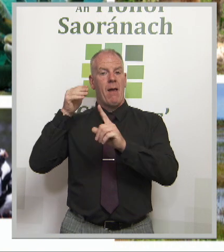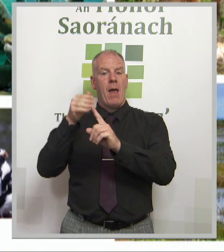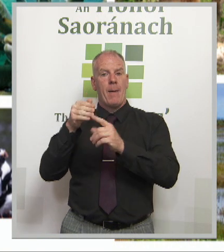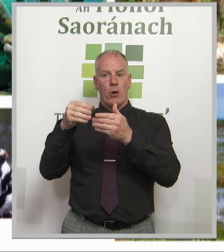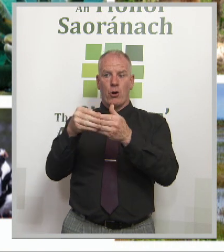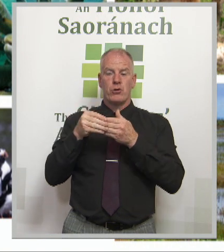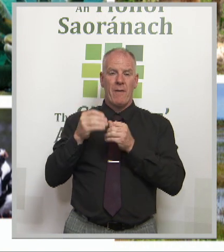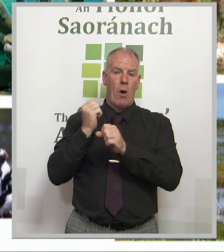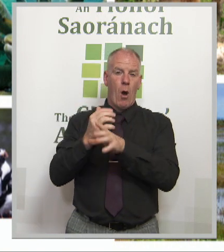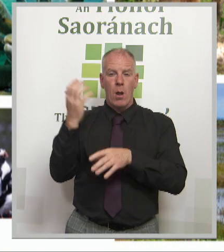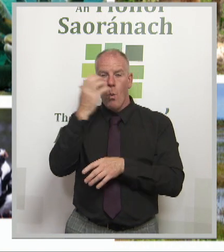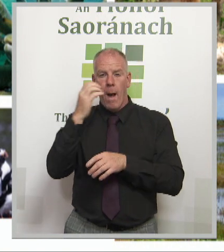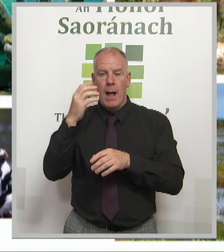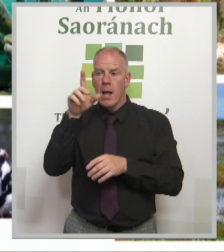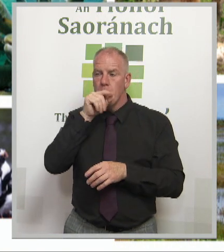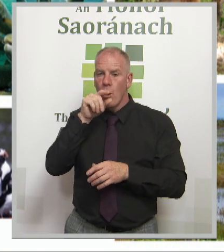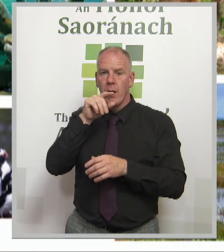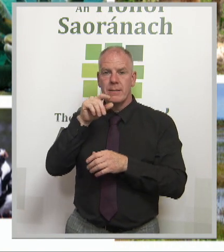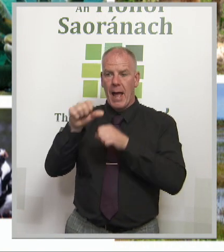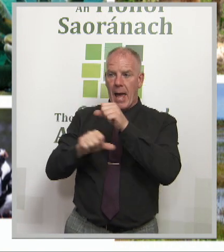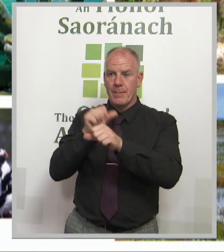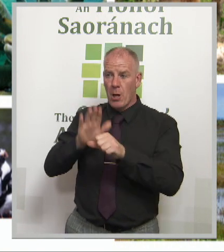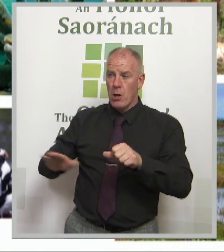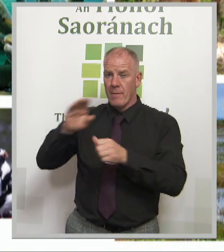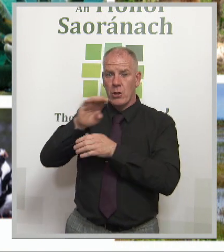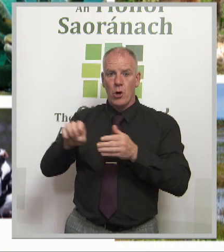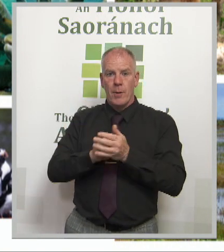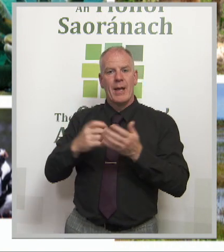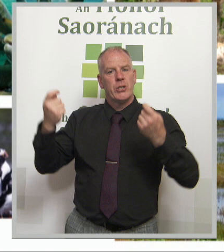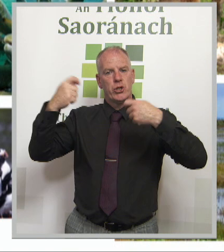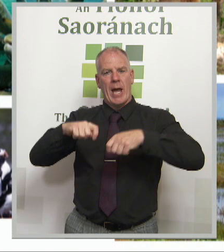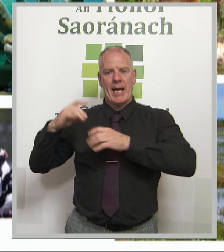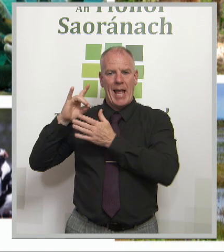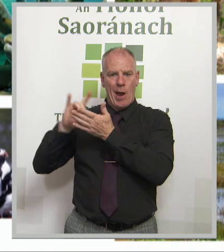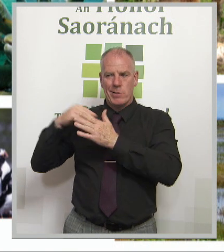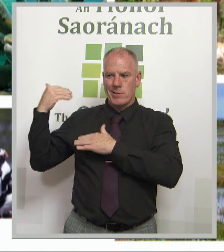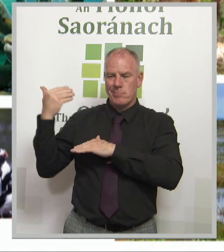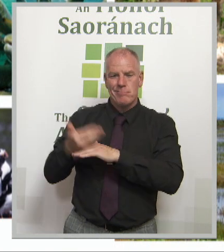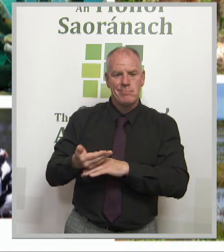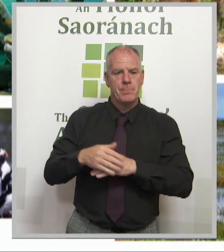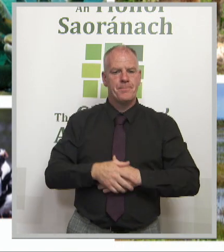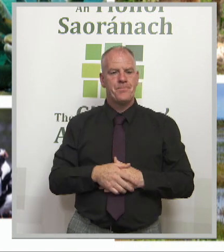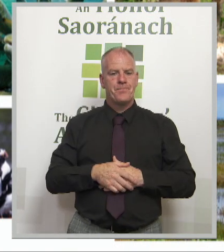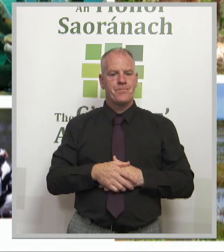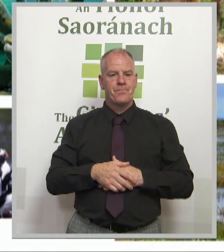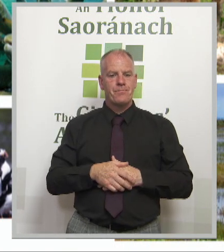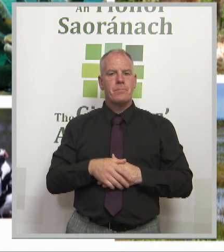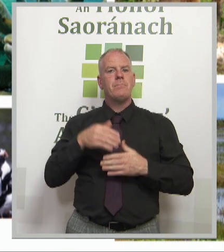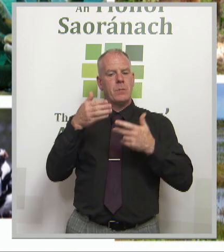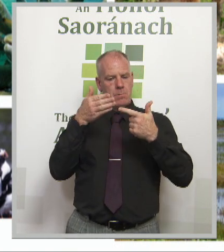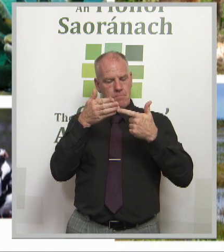all wild bird species in the European Union, a shared heritage of all the different countries. That was broadened